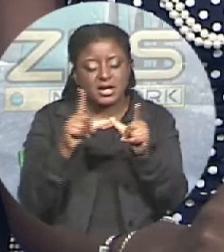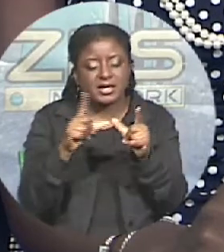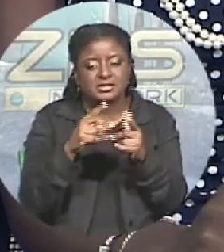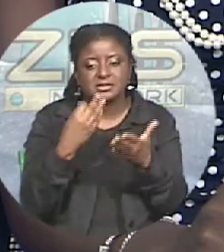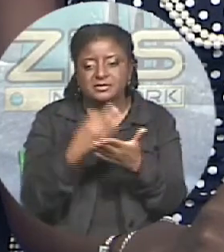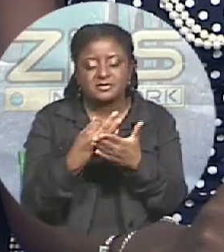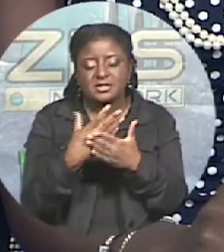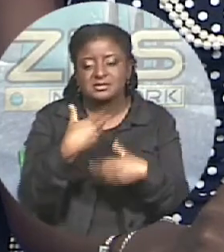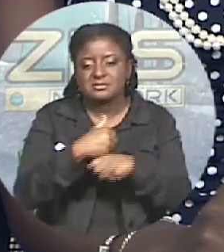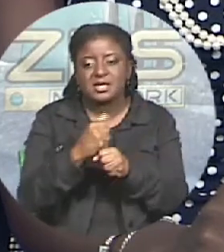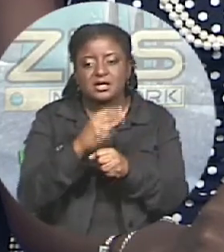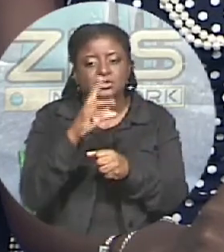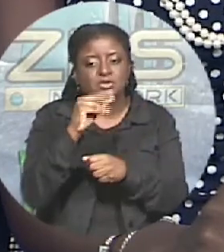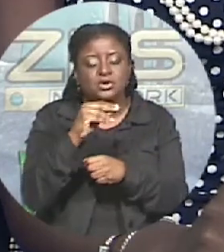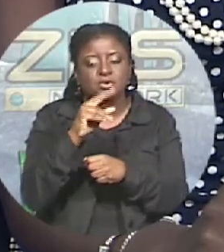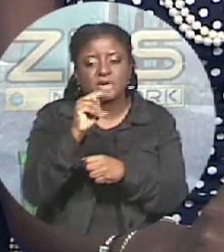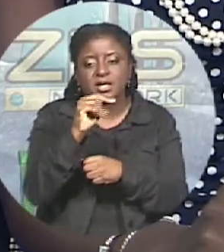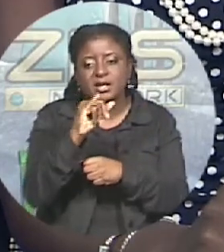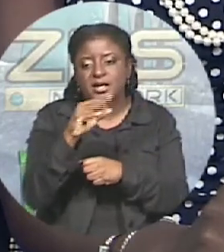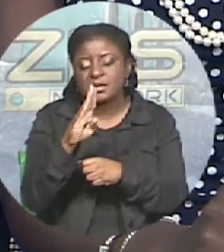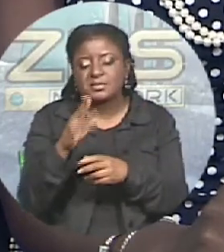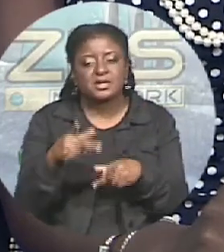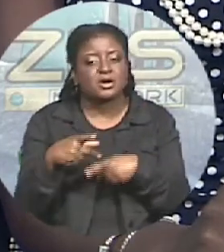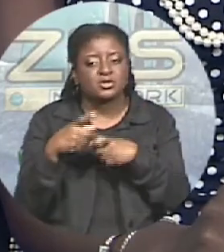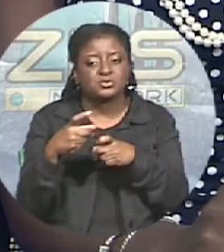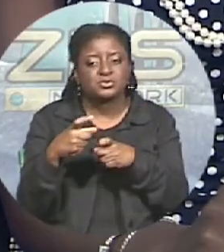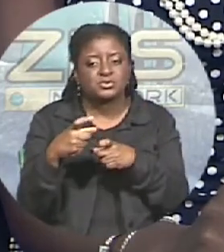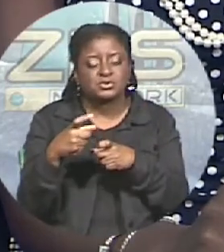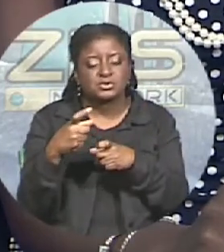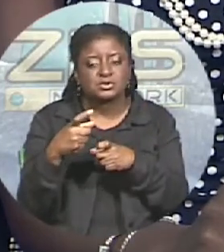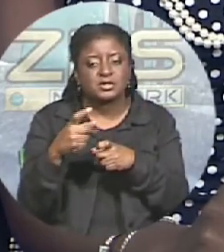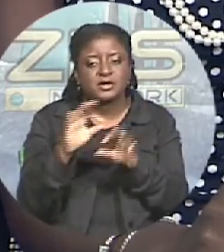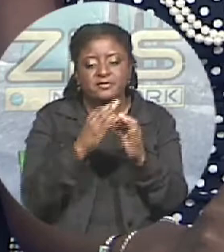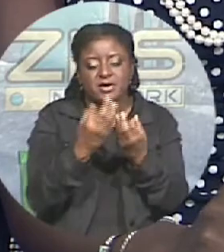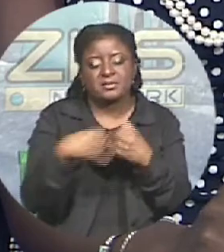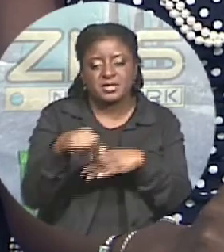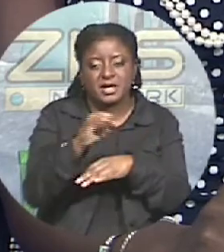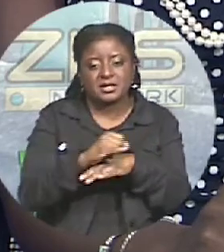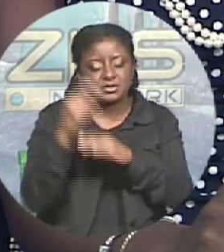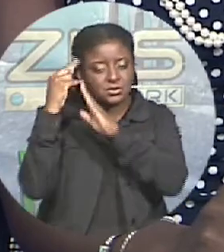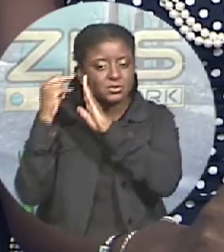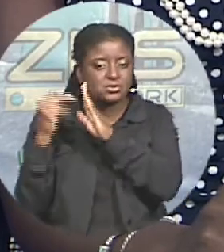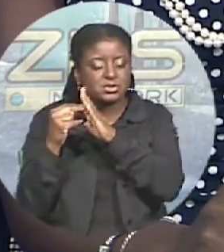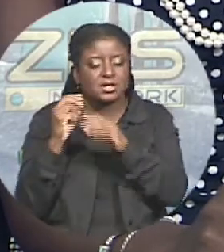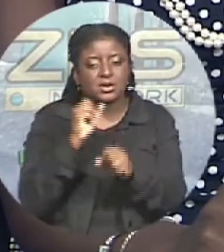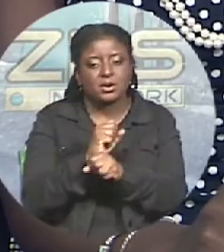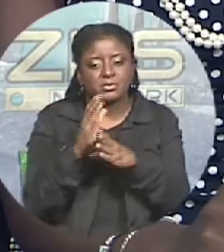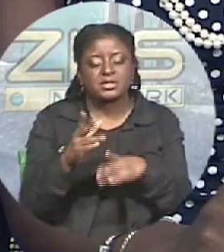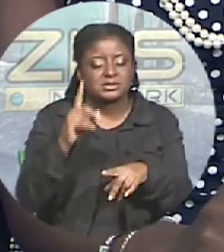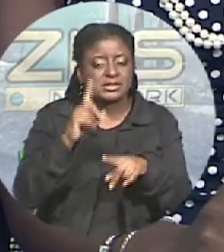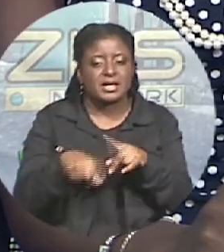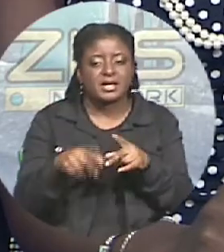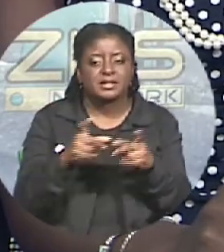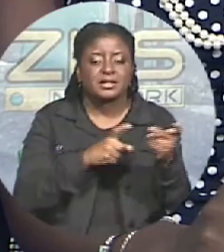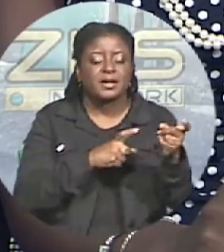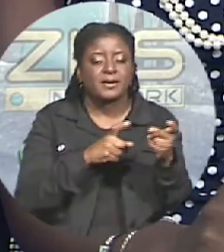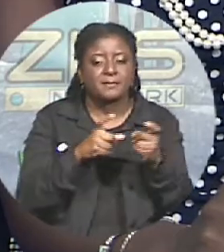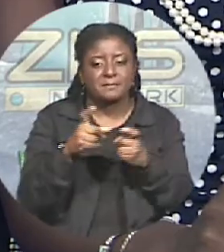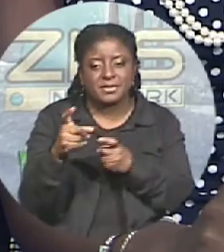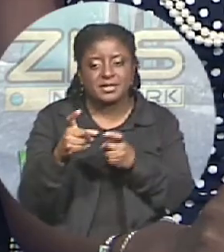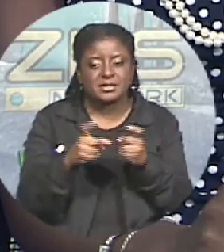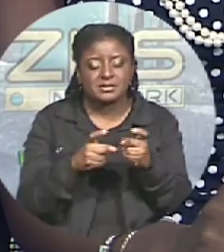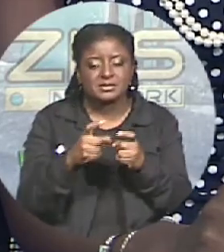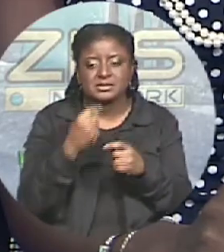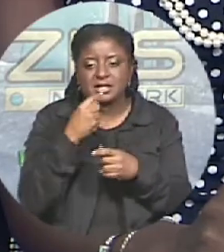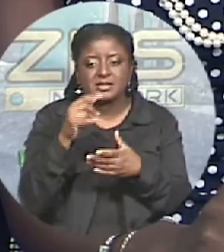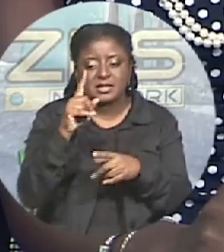because they hire seasonal staff. Sears said family island hotel operators are unable to compete, claiming they cannot get their properties